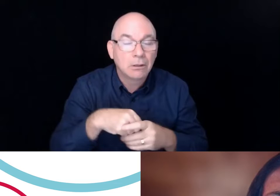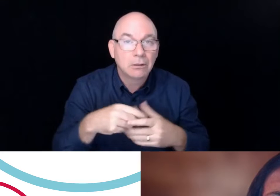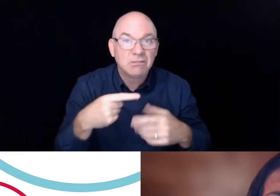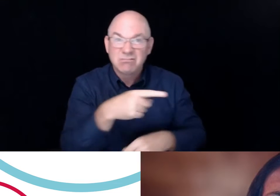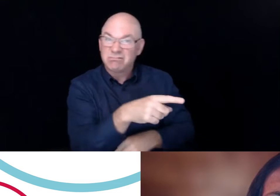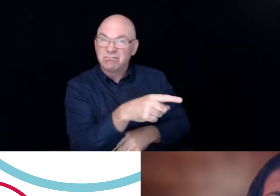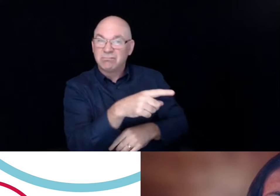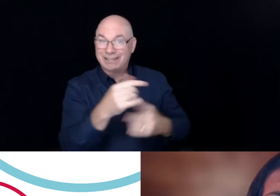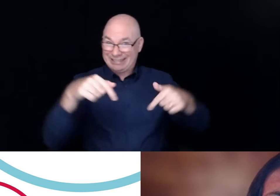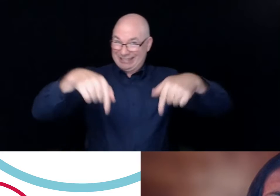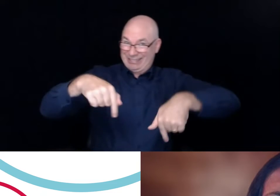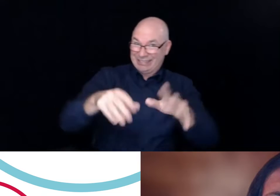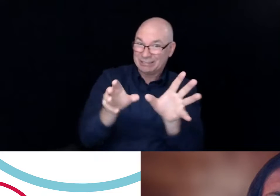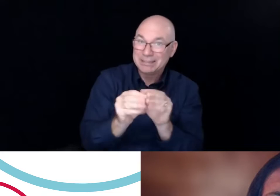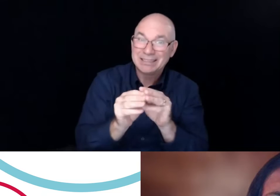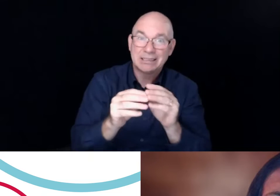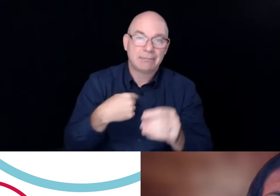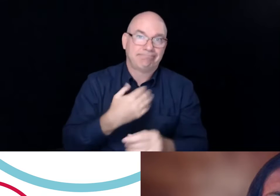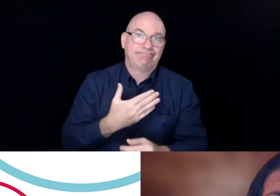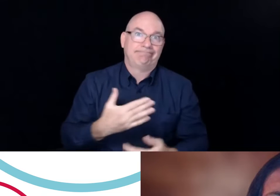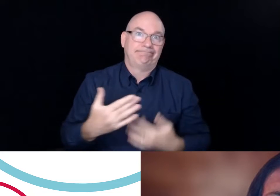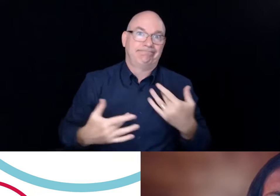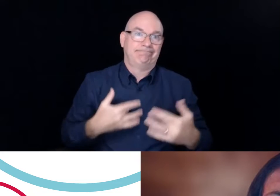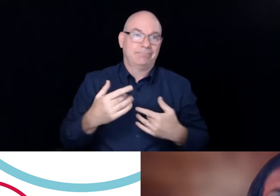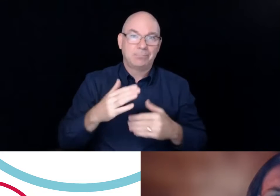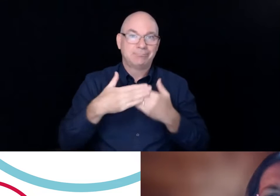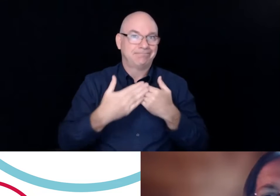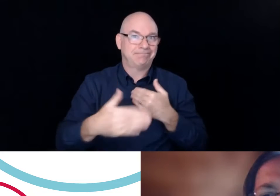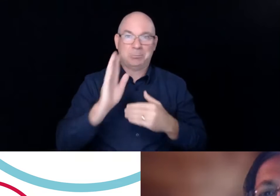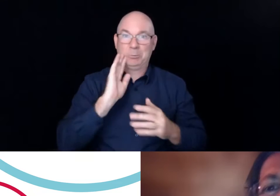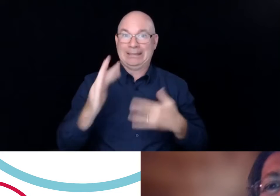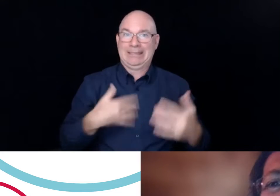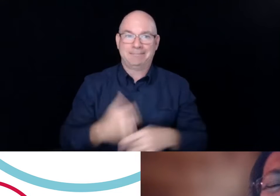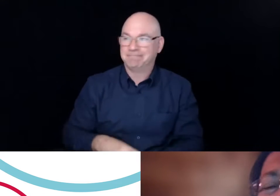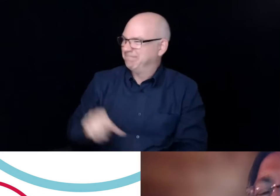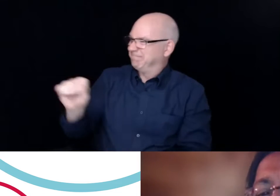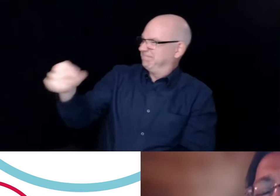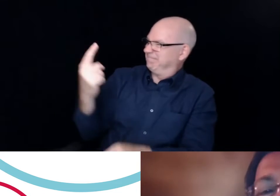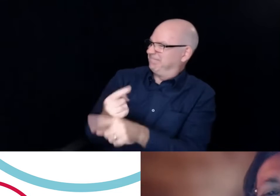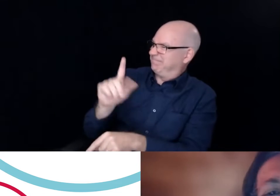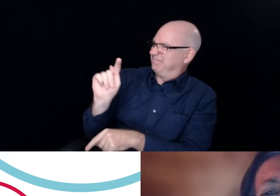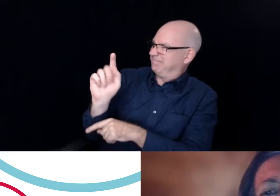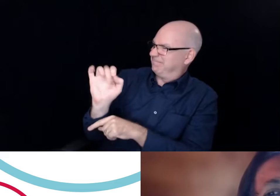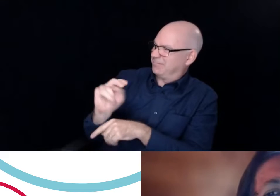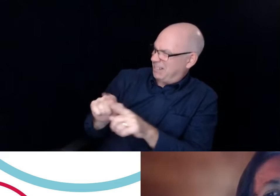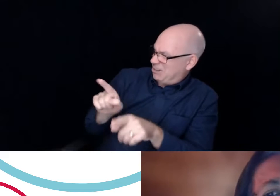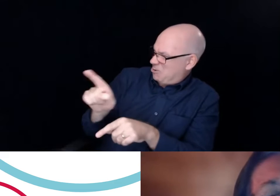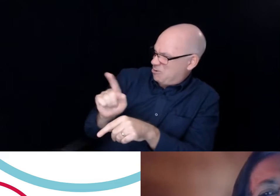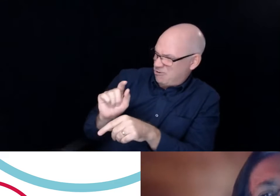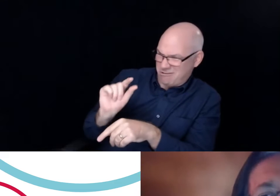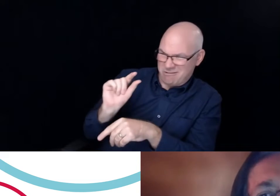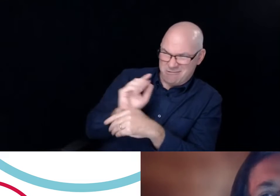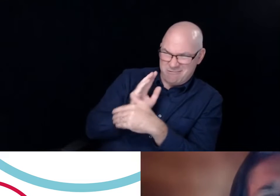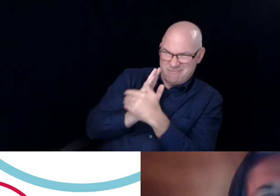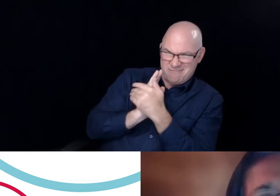this webinar, and it's going to be an exciting morning. Indeed it is. Tevin, I think you're being a little bit modest about yourself. I believe you've